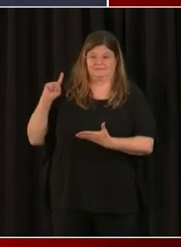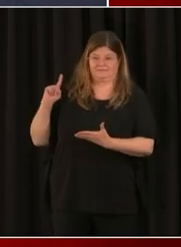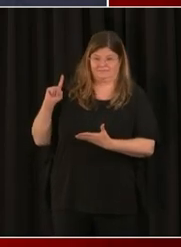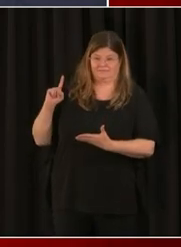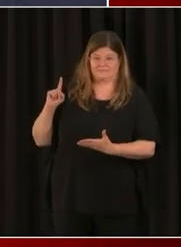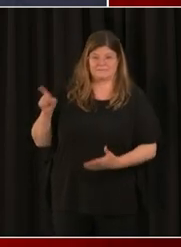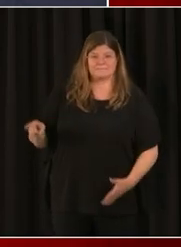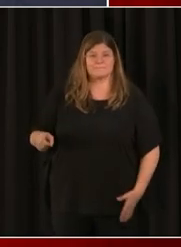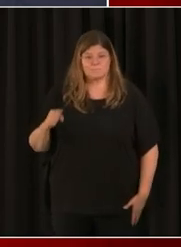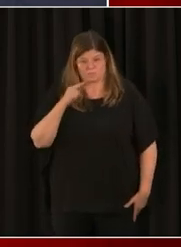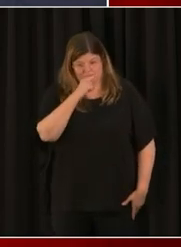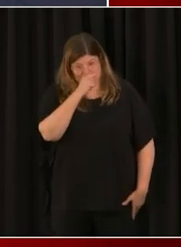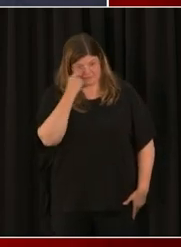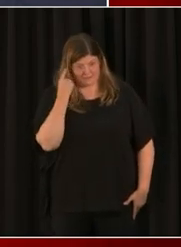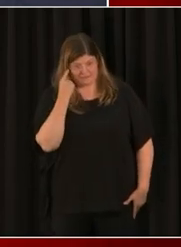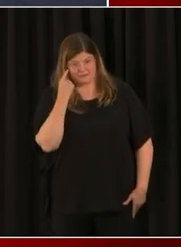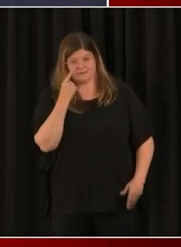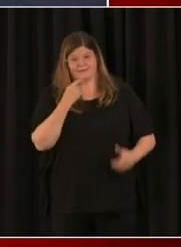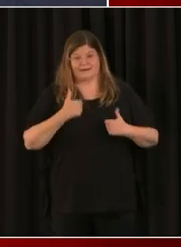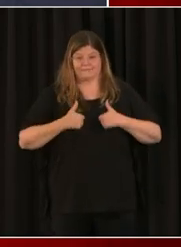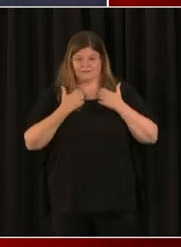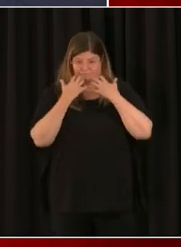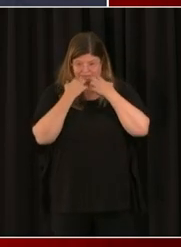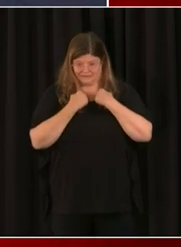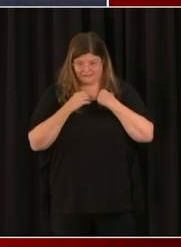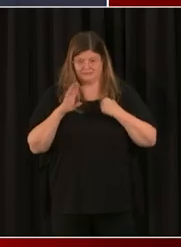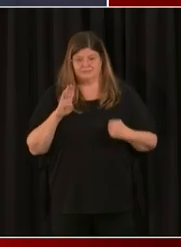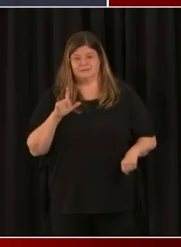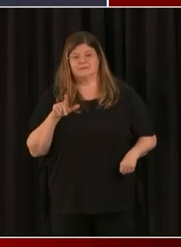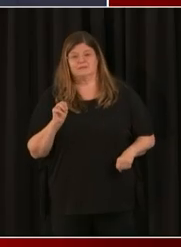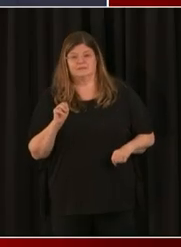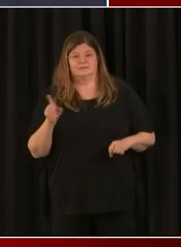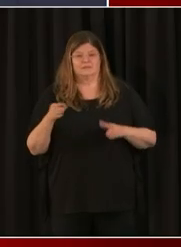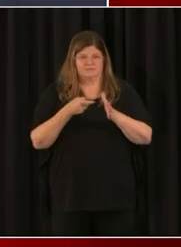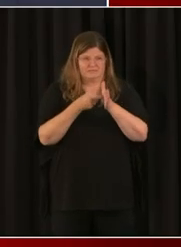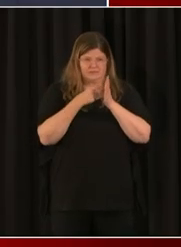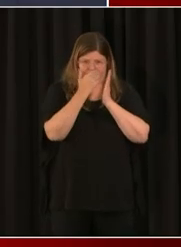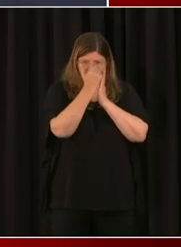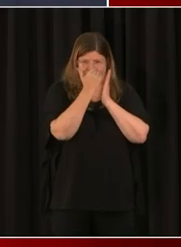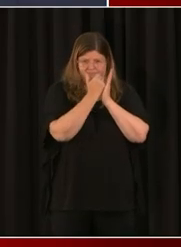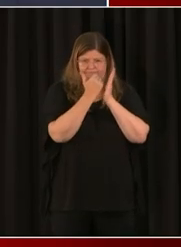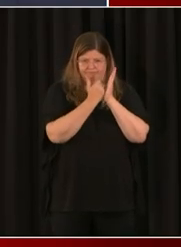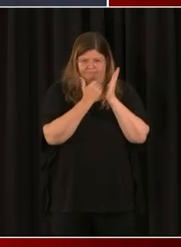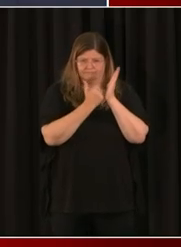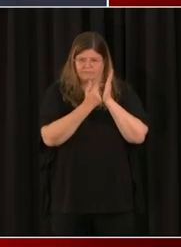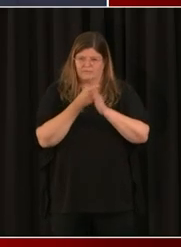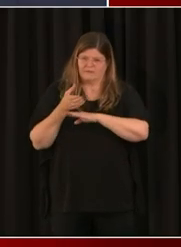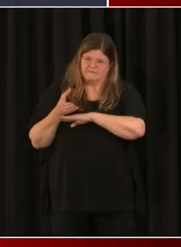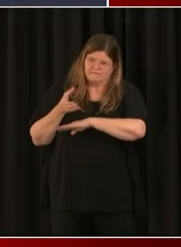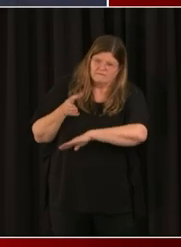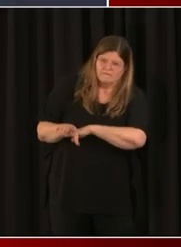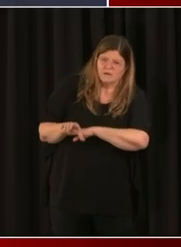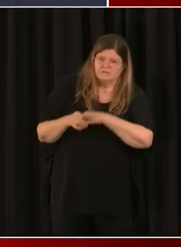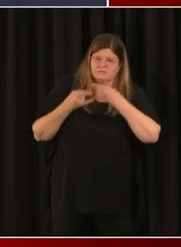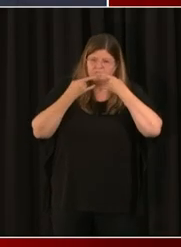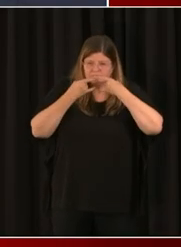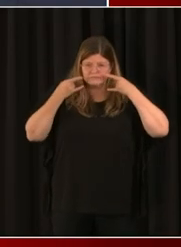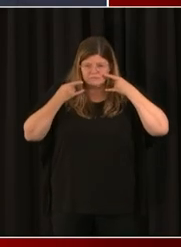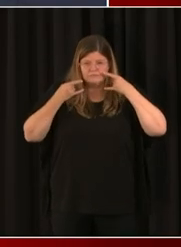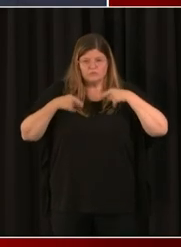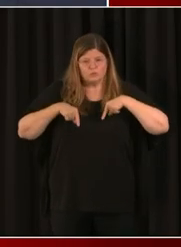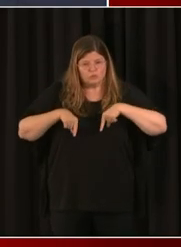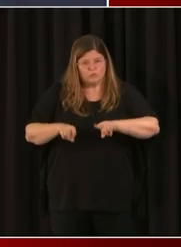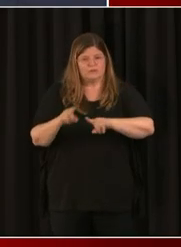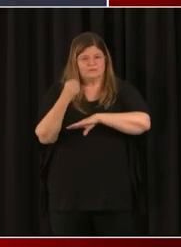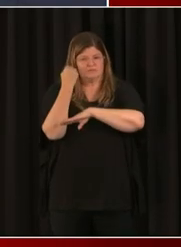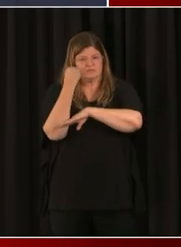was the enforcement of mask wearing. I know social distancing might be kind of impossible in a protest setting, but is there any sort of